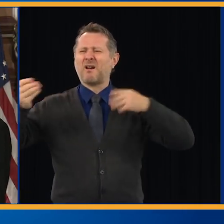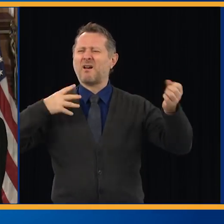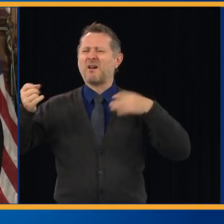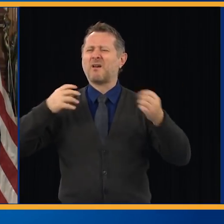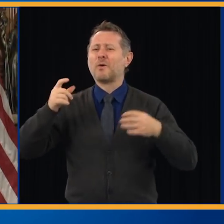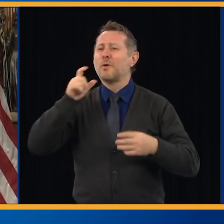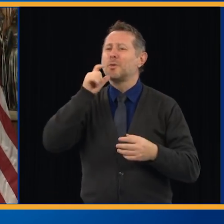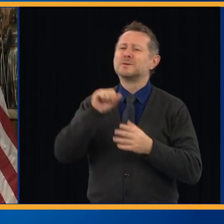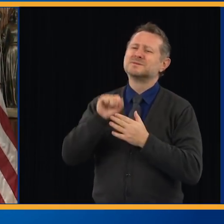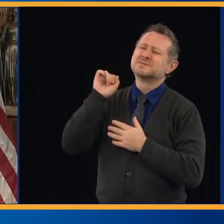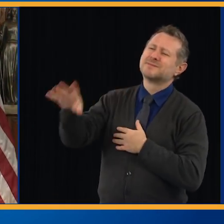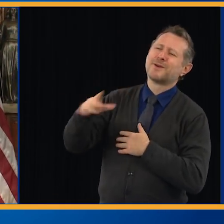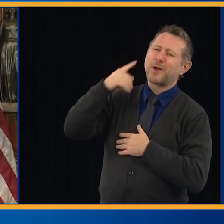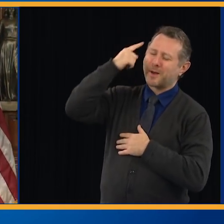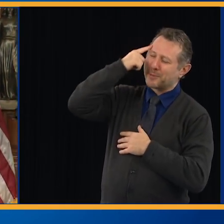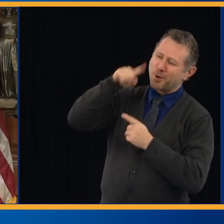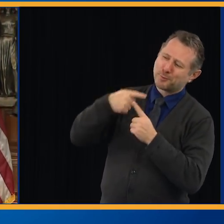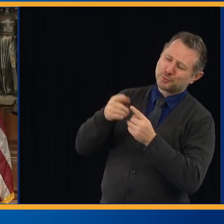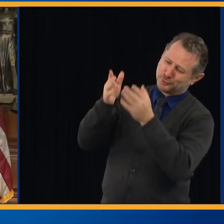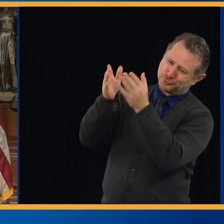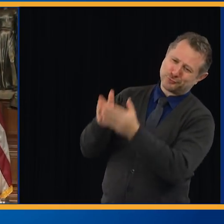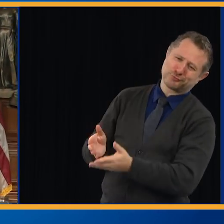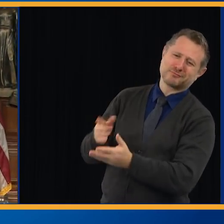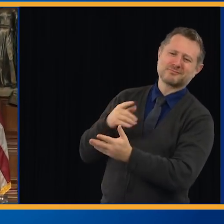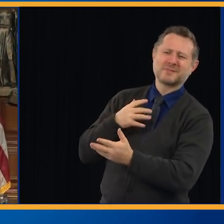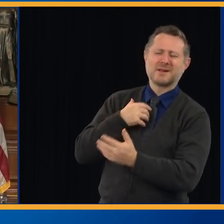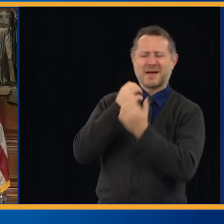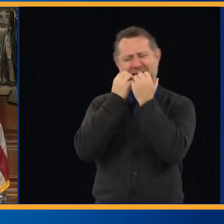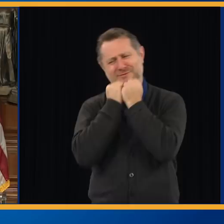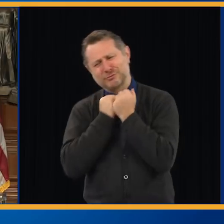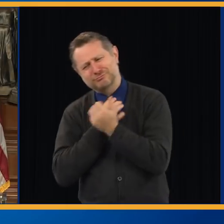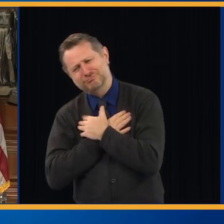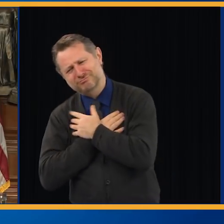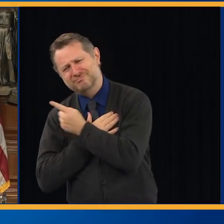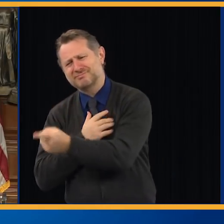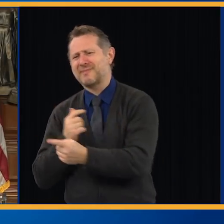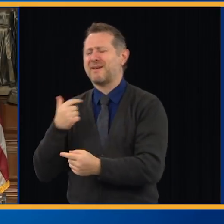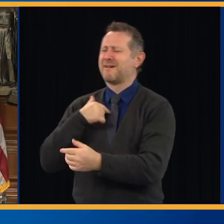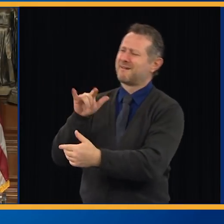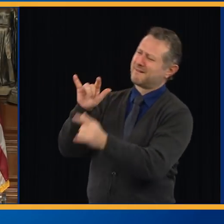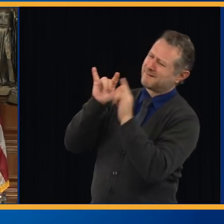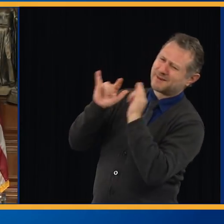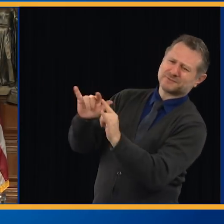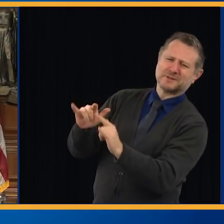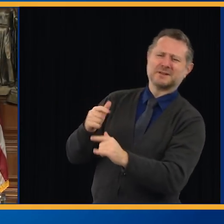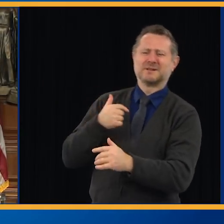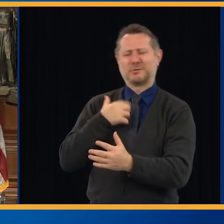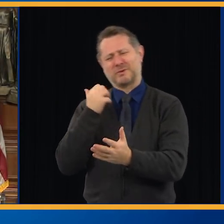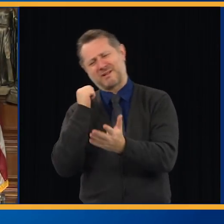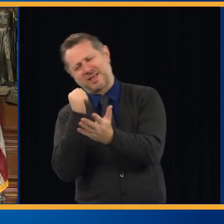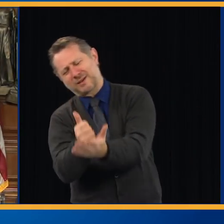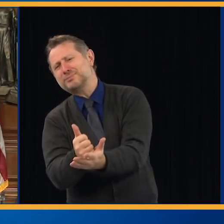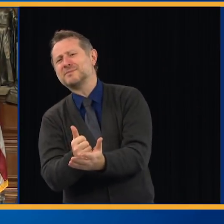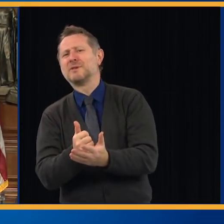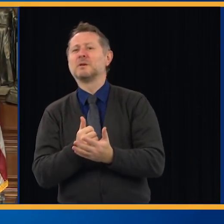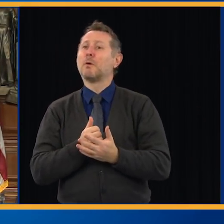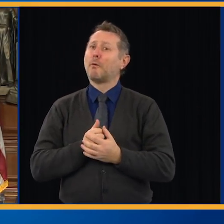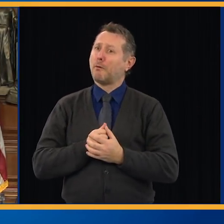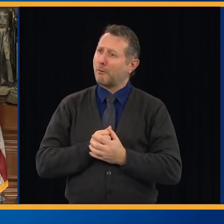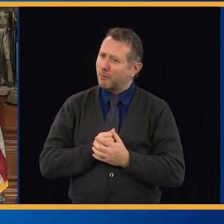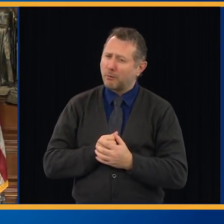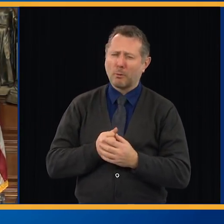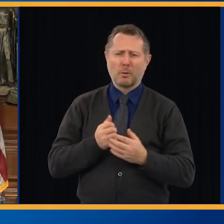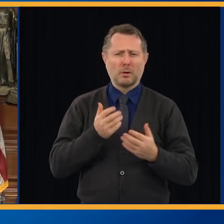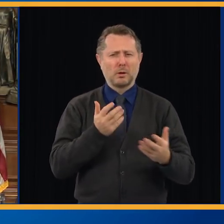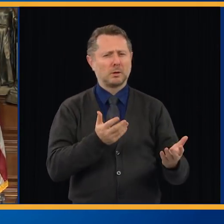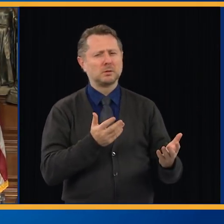you, we care, we love you, we want to help. And this is just